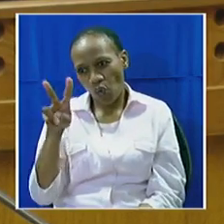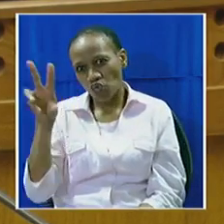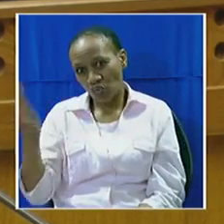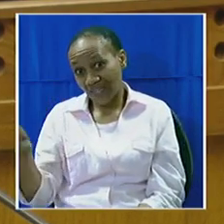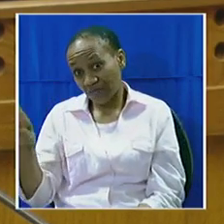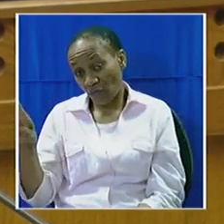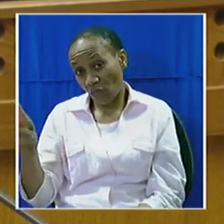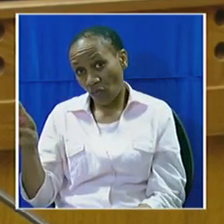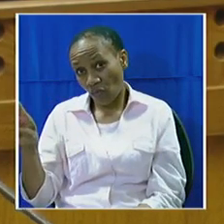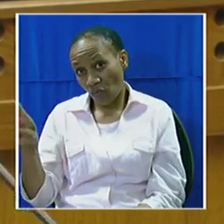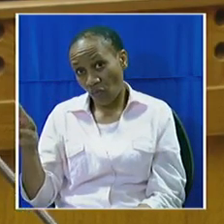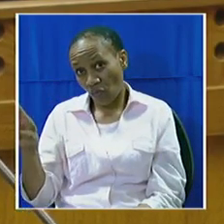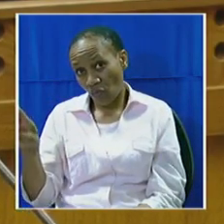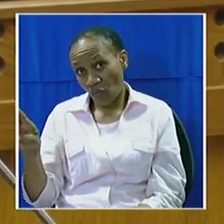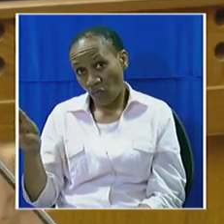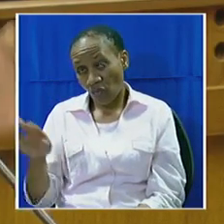3,424.